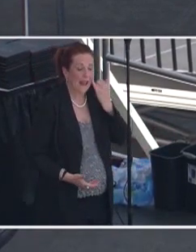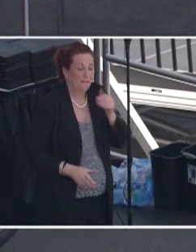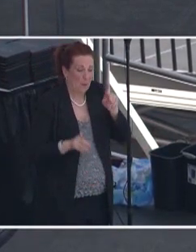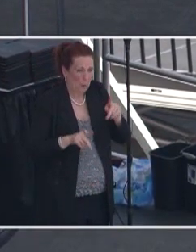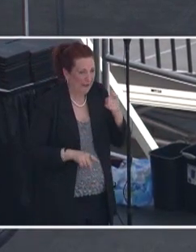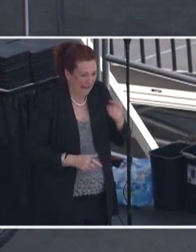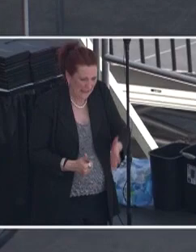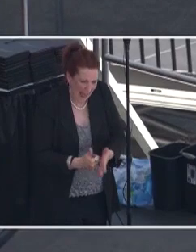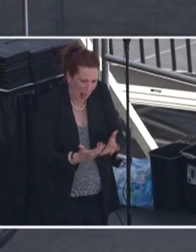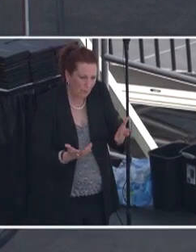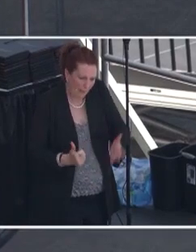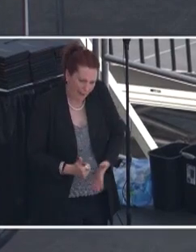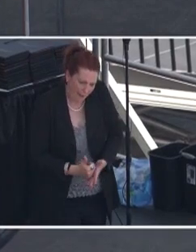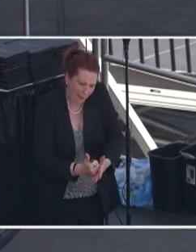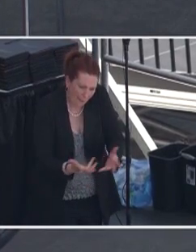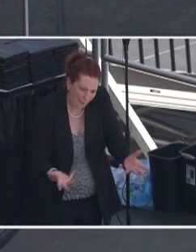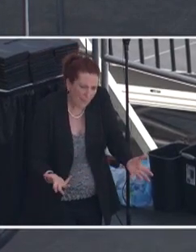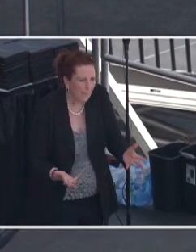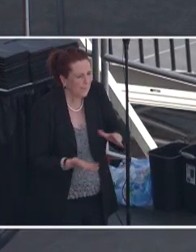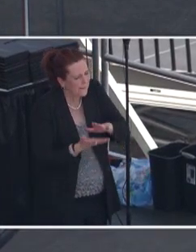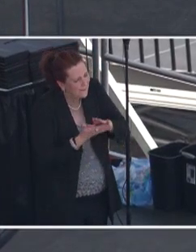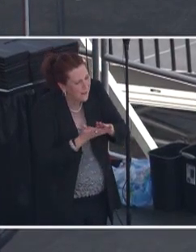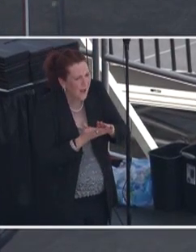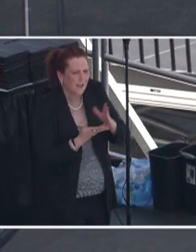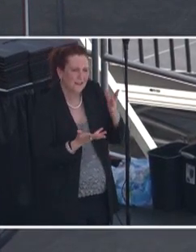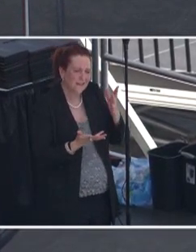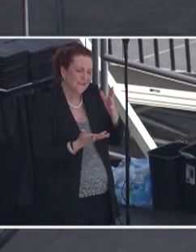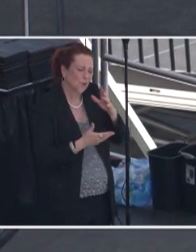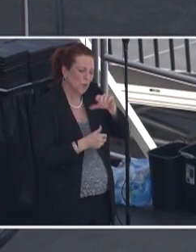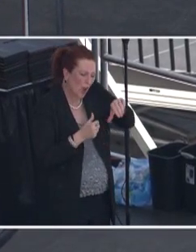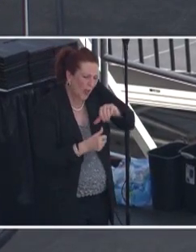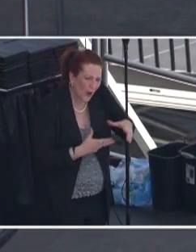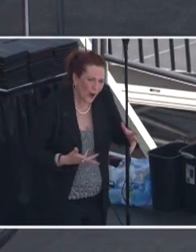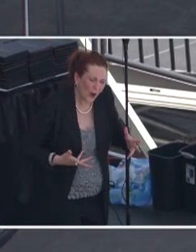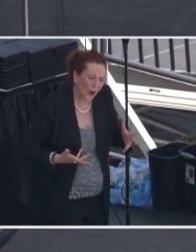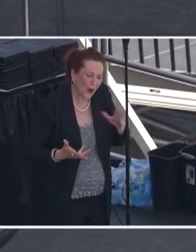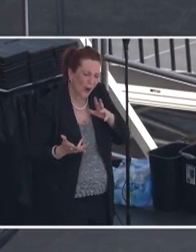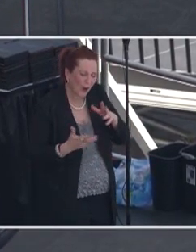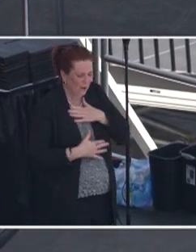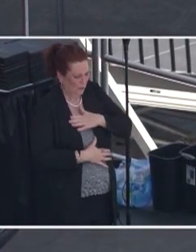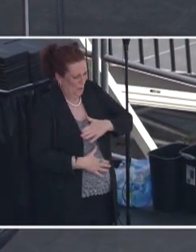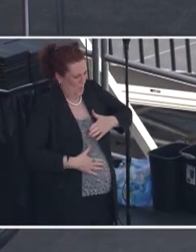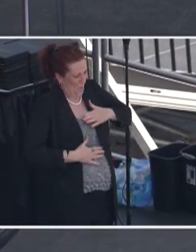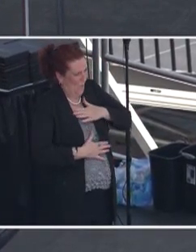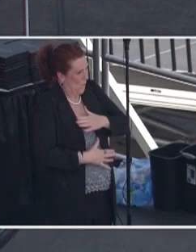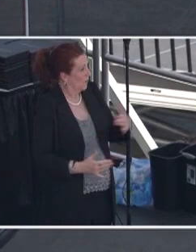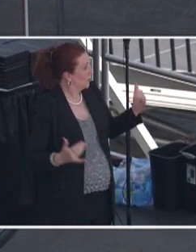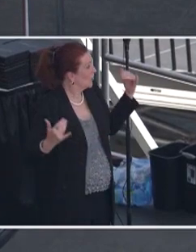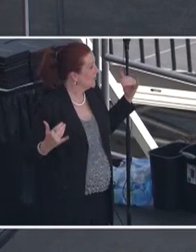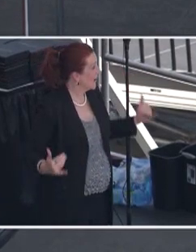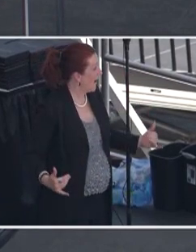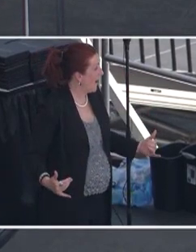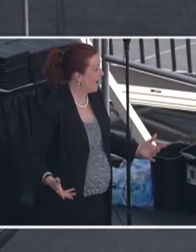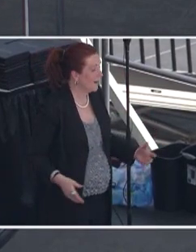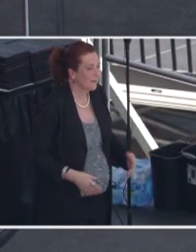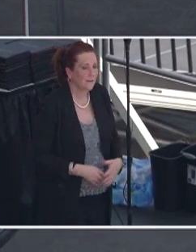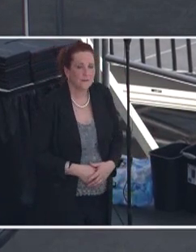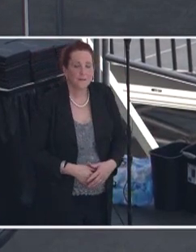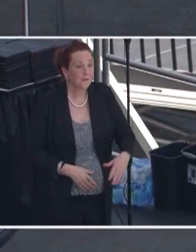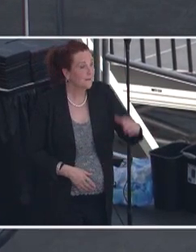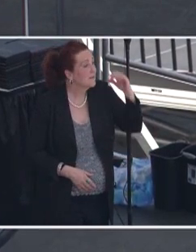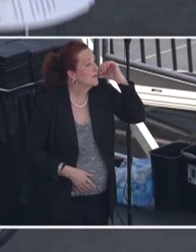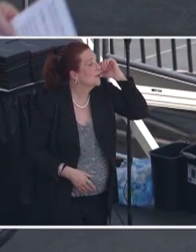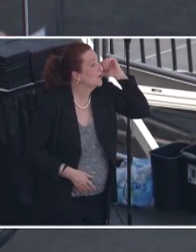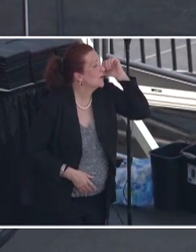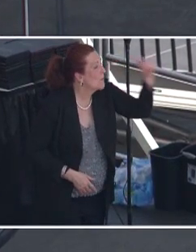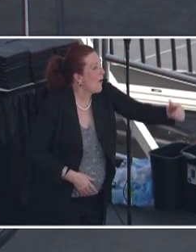kind to one another. Be happy, enjoy this day, and tomorrow you will begin your